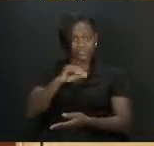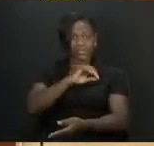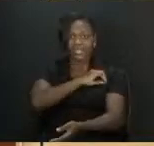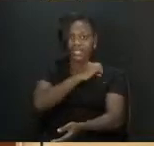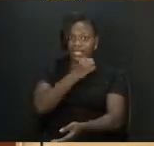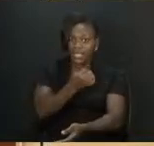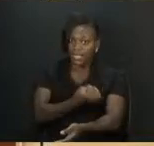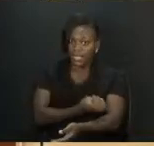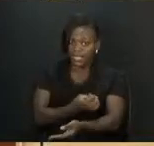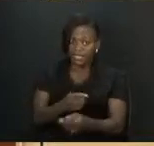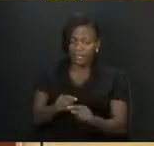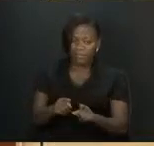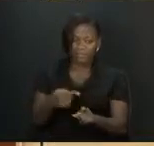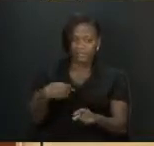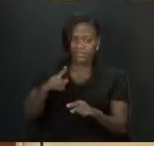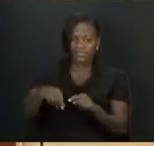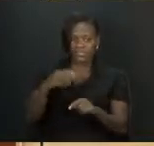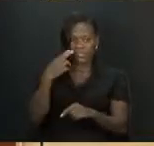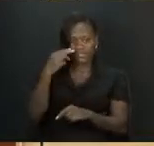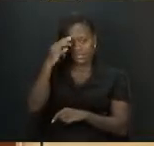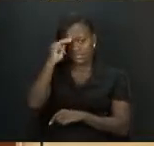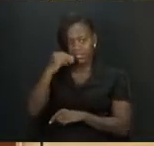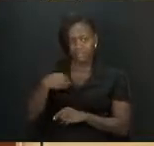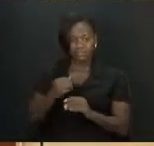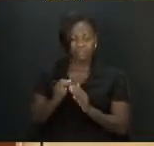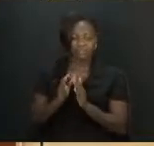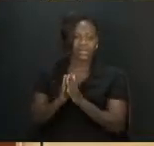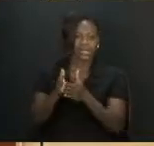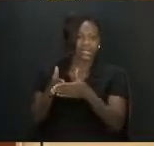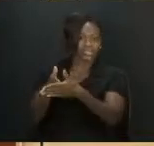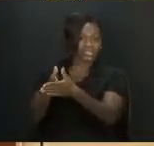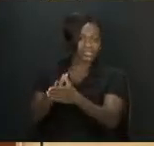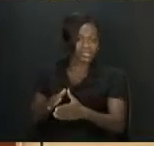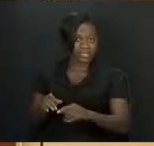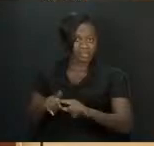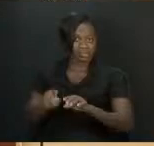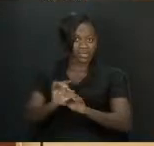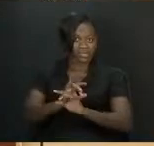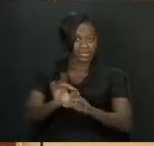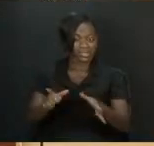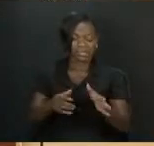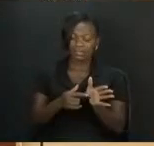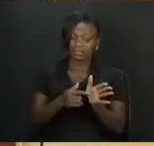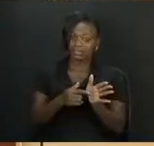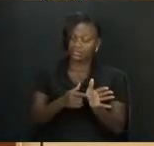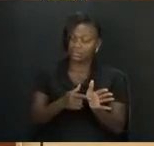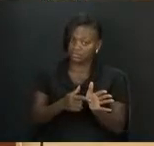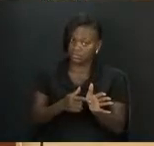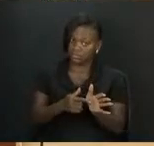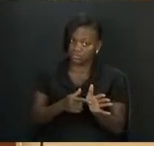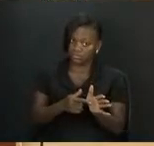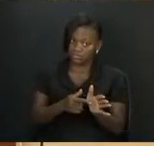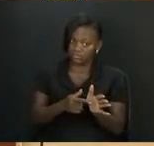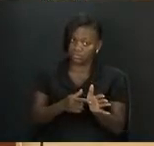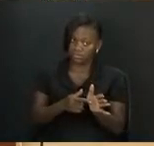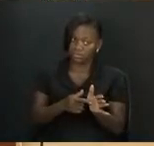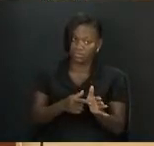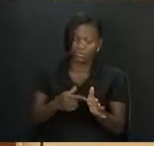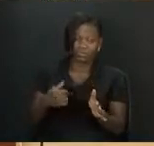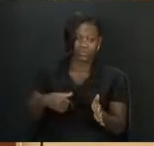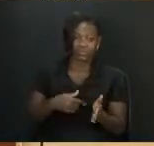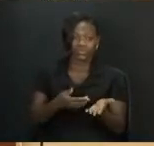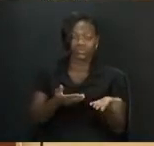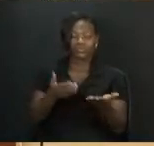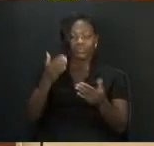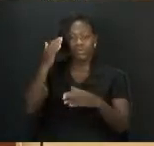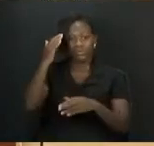I can't see him here. I've inquired from leadership. There's no indication. The House wishes to know